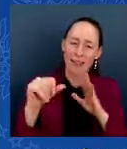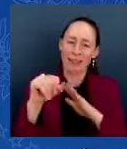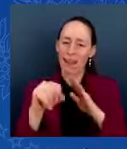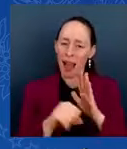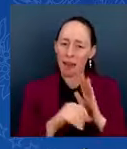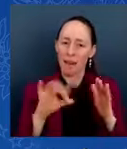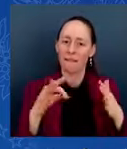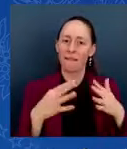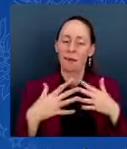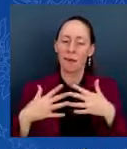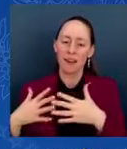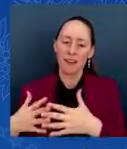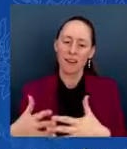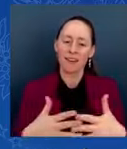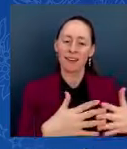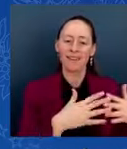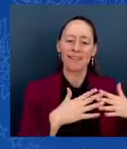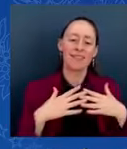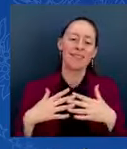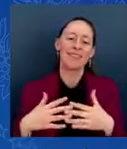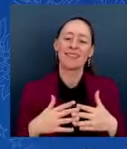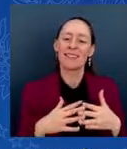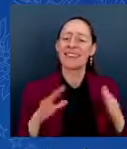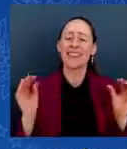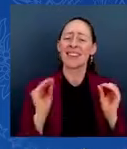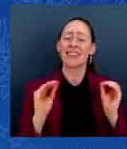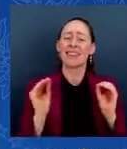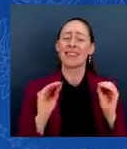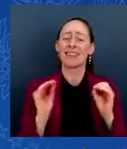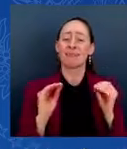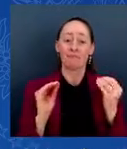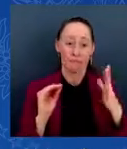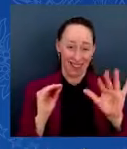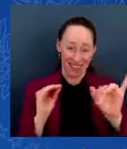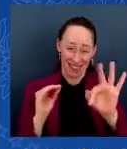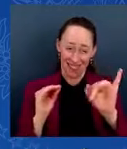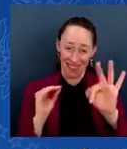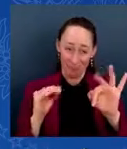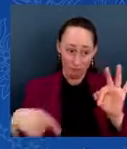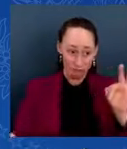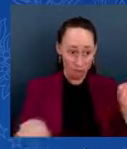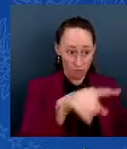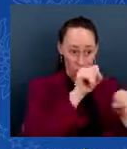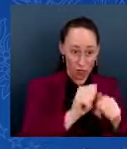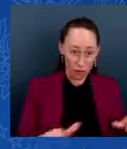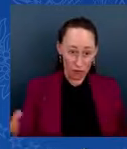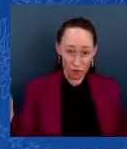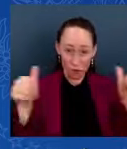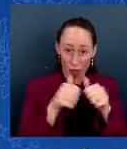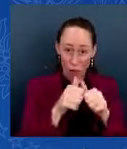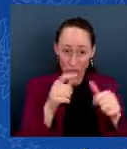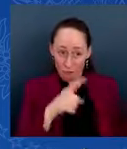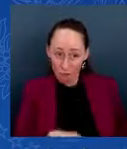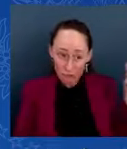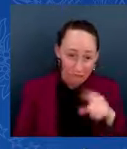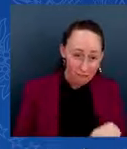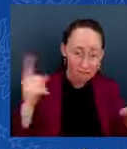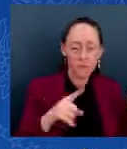There's nothing beyond our capacity in this country. We work together. Nothing. I'll